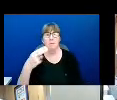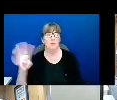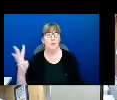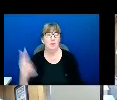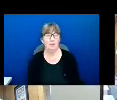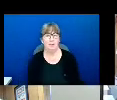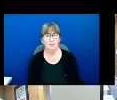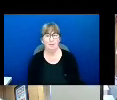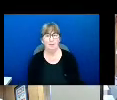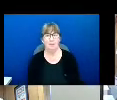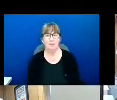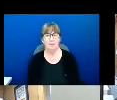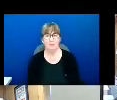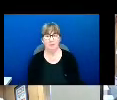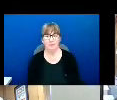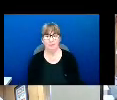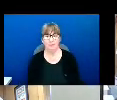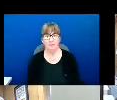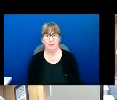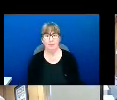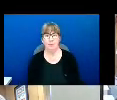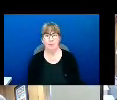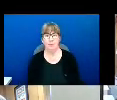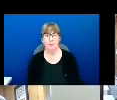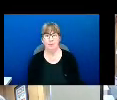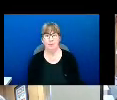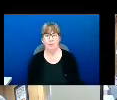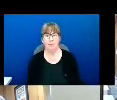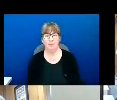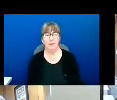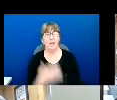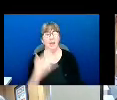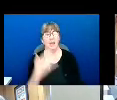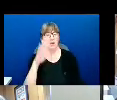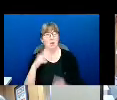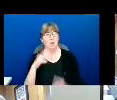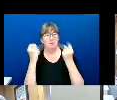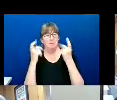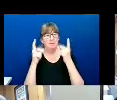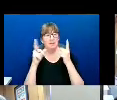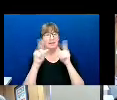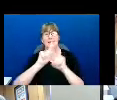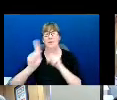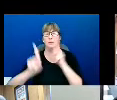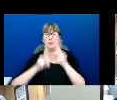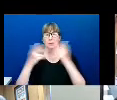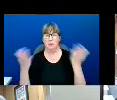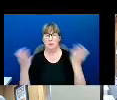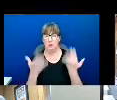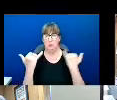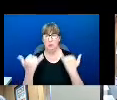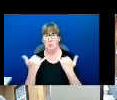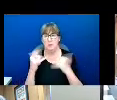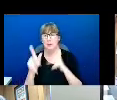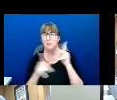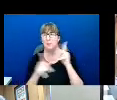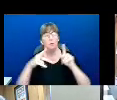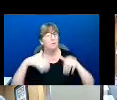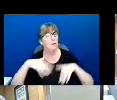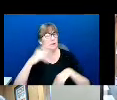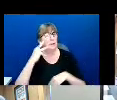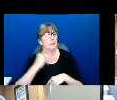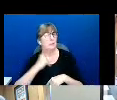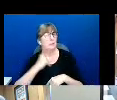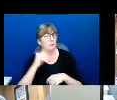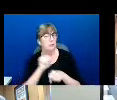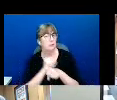I'm told that we've kind of got a mixed audience today. Some folks that may not have experienced a work